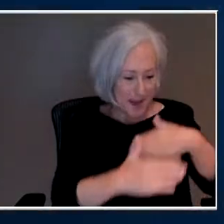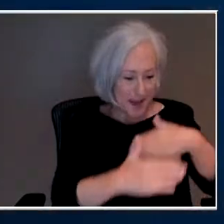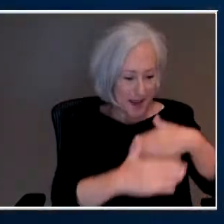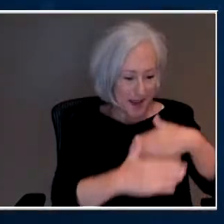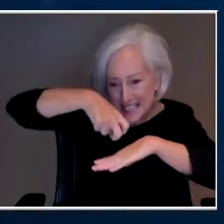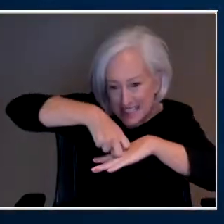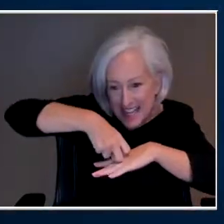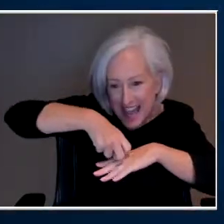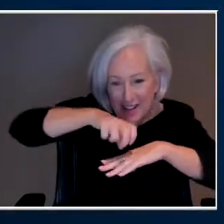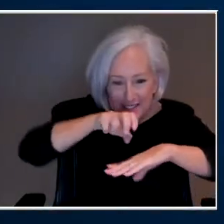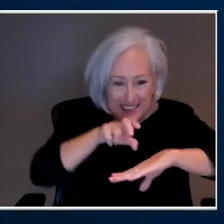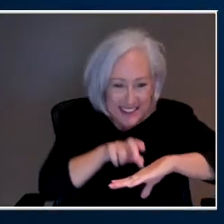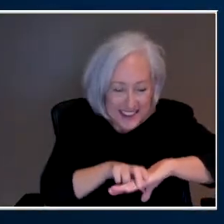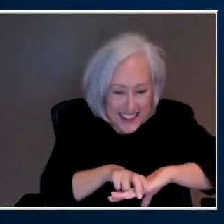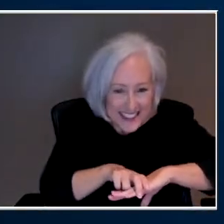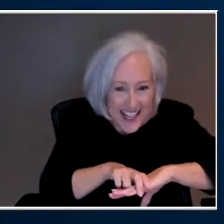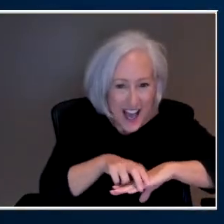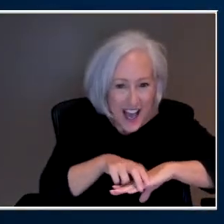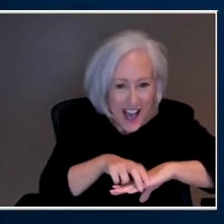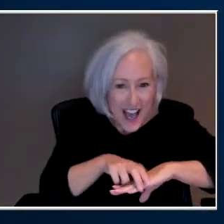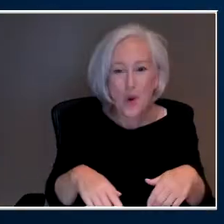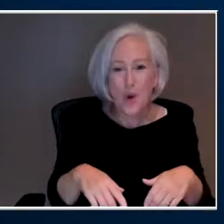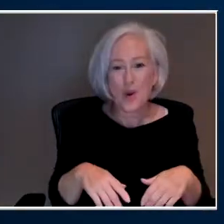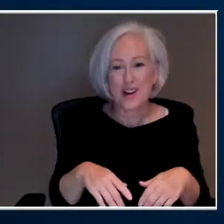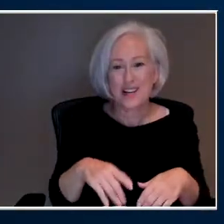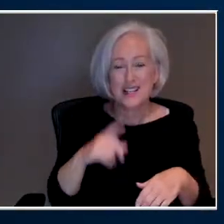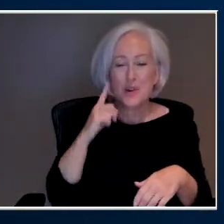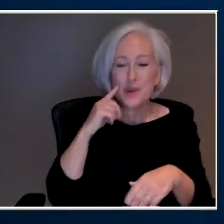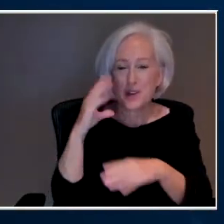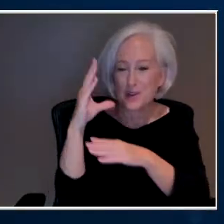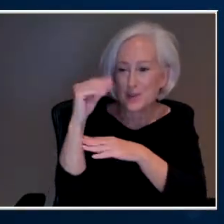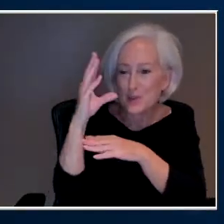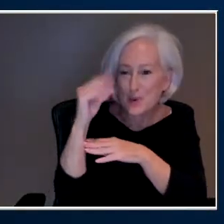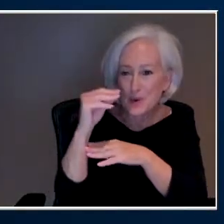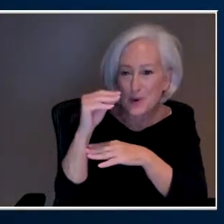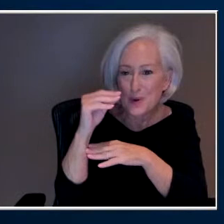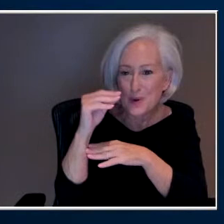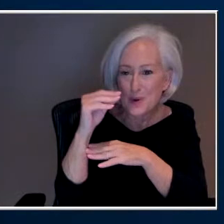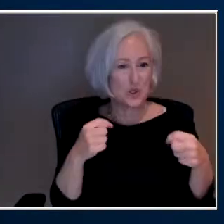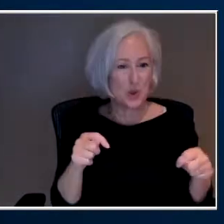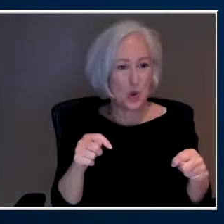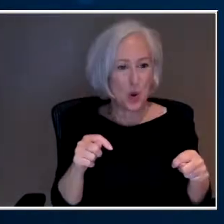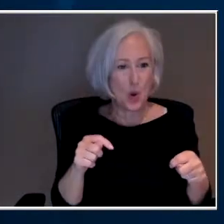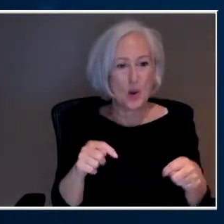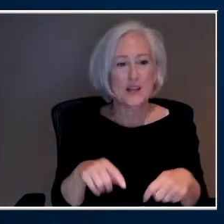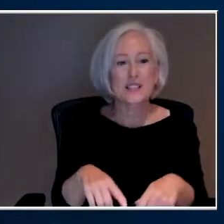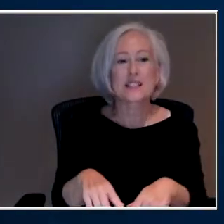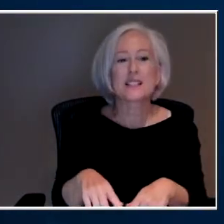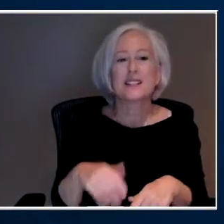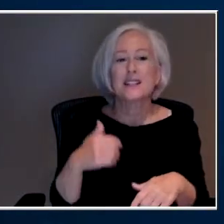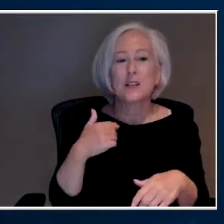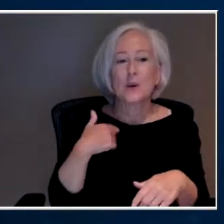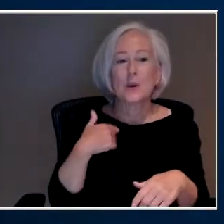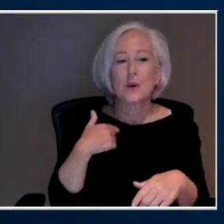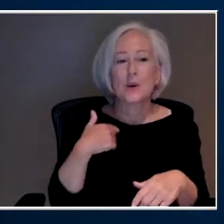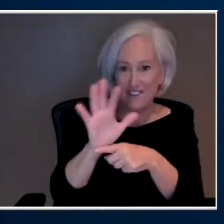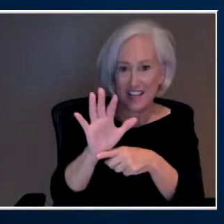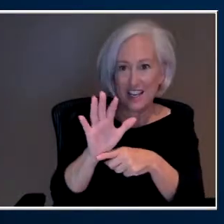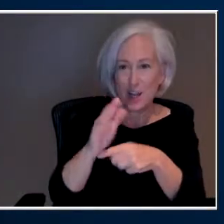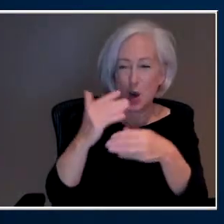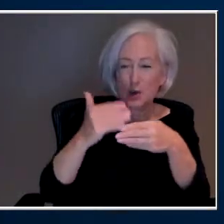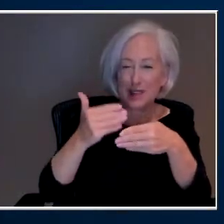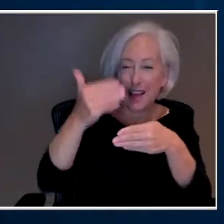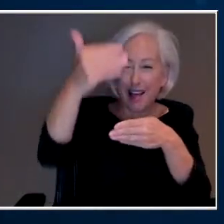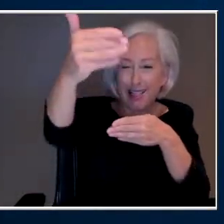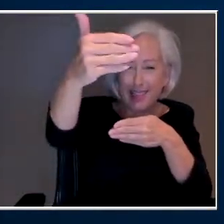have Giraffe. we have fixation toys, is what we call them, and different things. We have videos at the end of the room to get their attention towards the